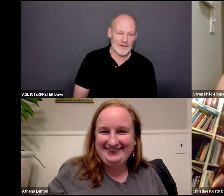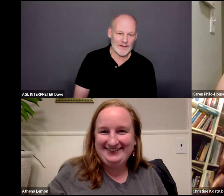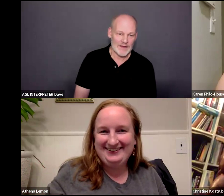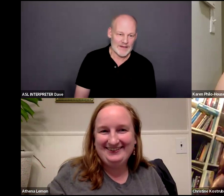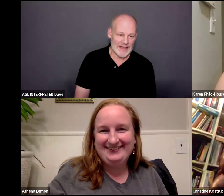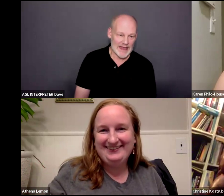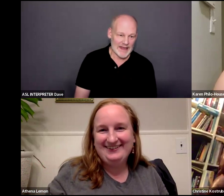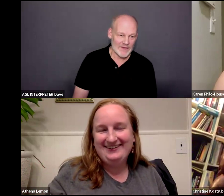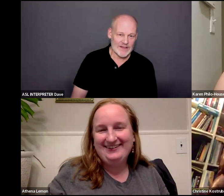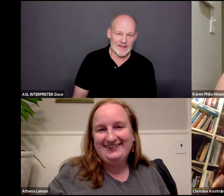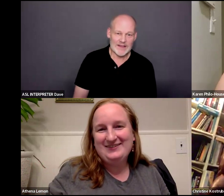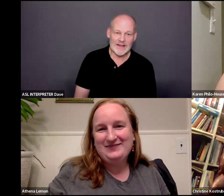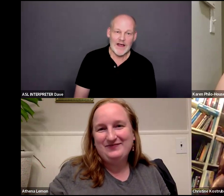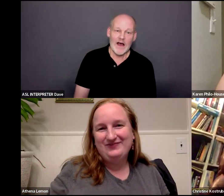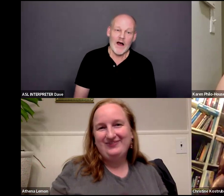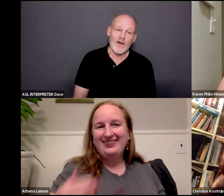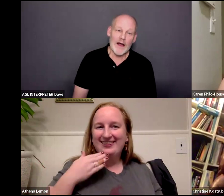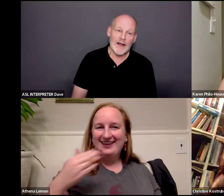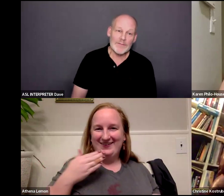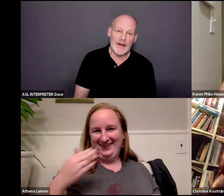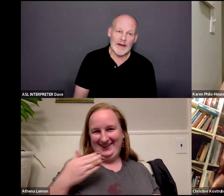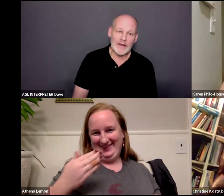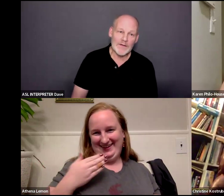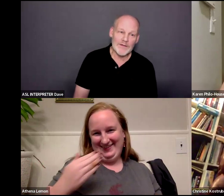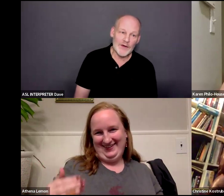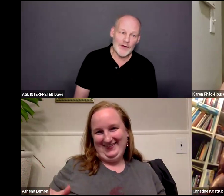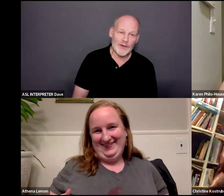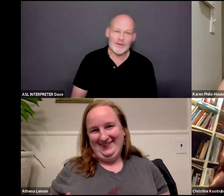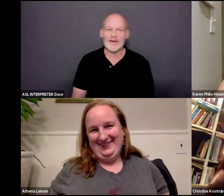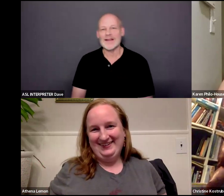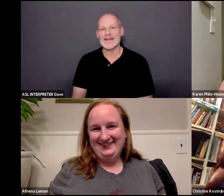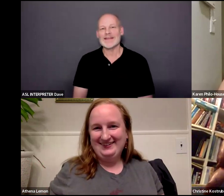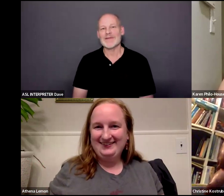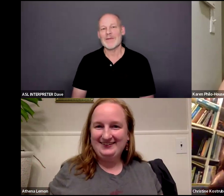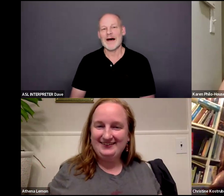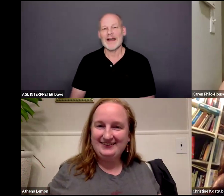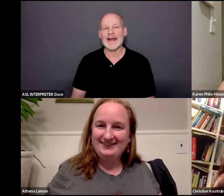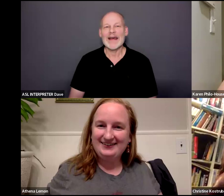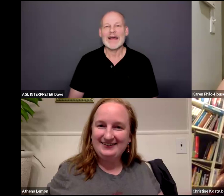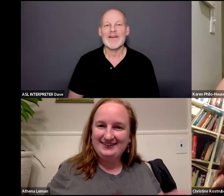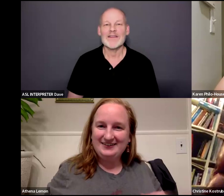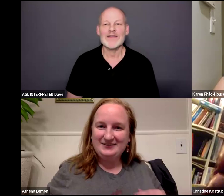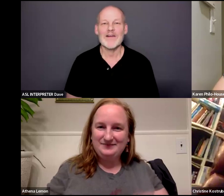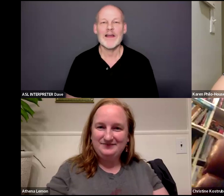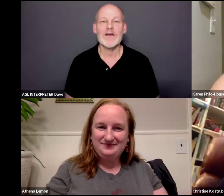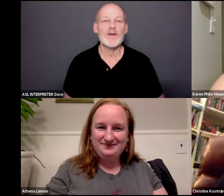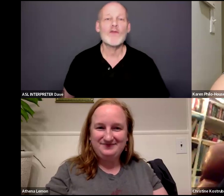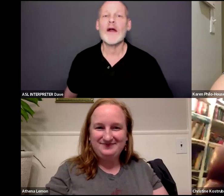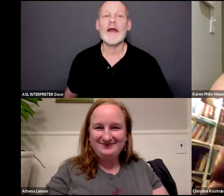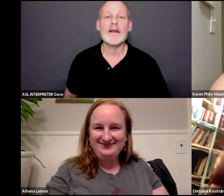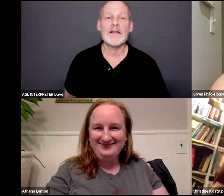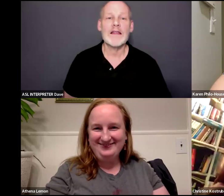Thank you, Athena saying. And Christine says, all right, bye, honey, love you. And Athena's saying, bye-bye. And Karen is saying,